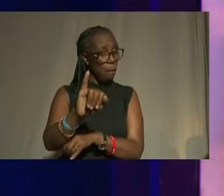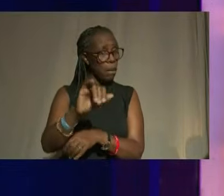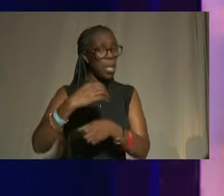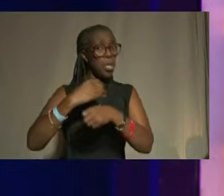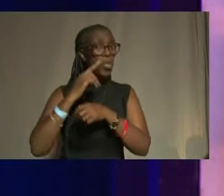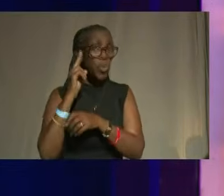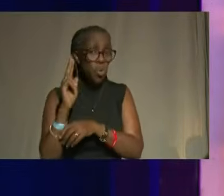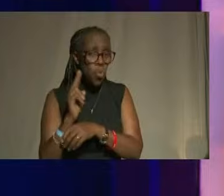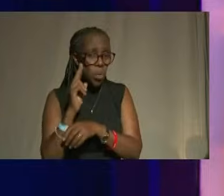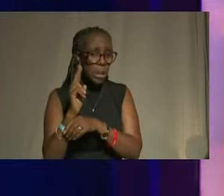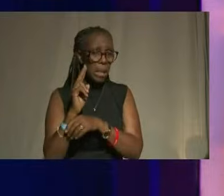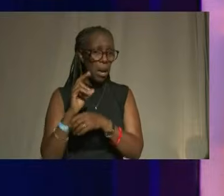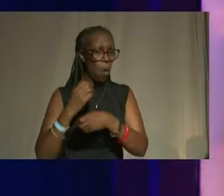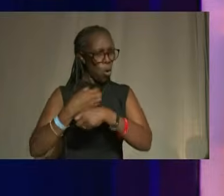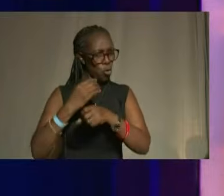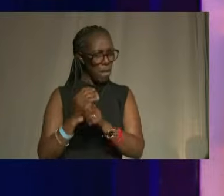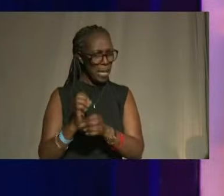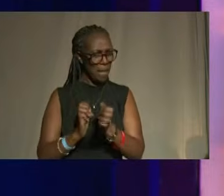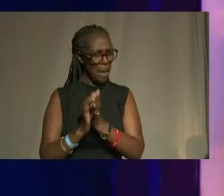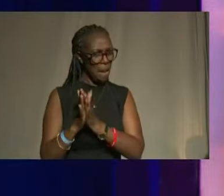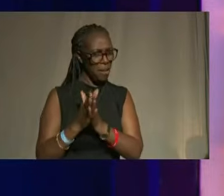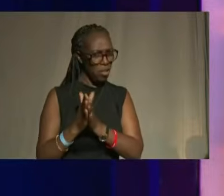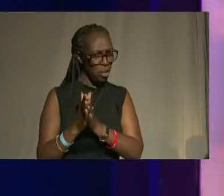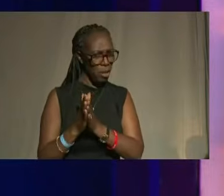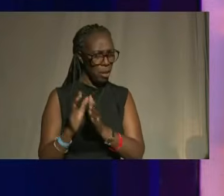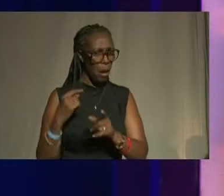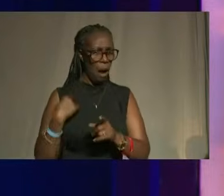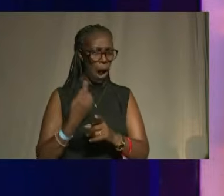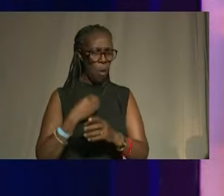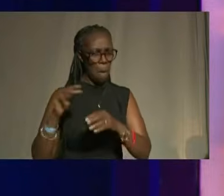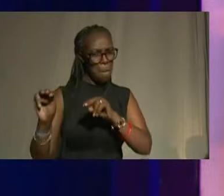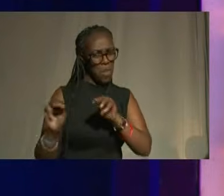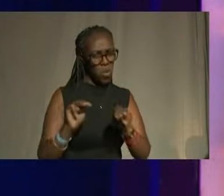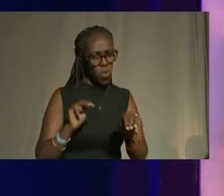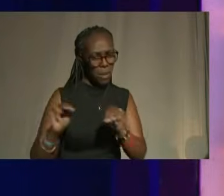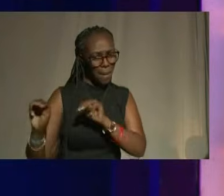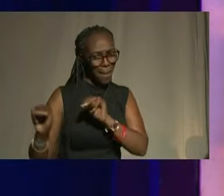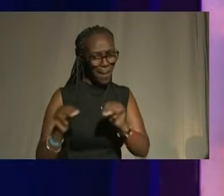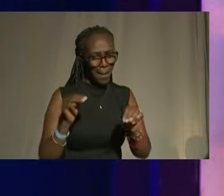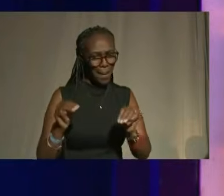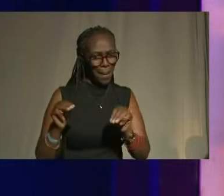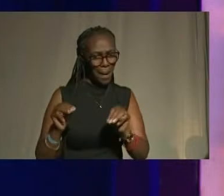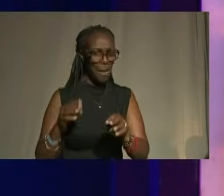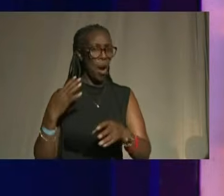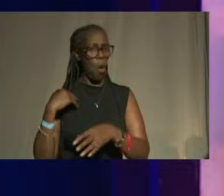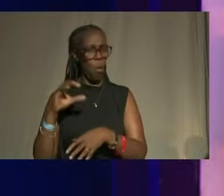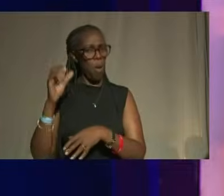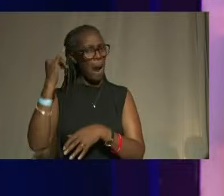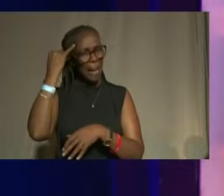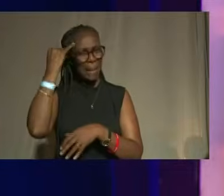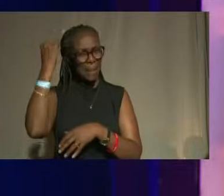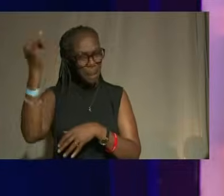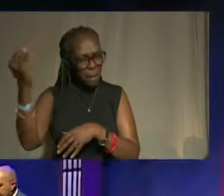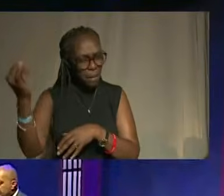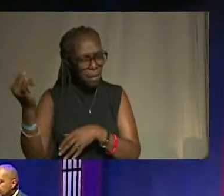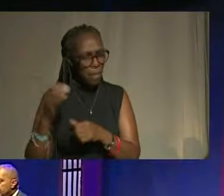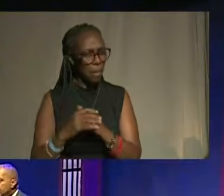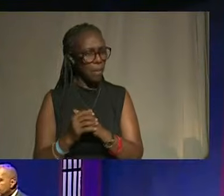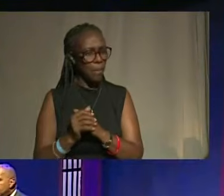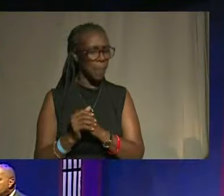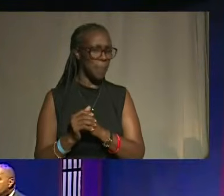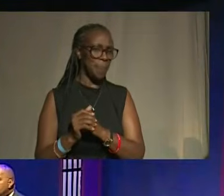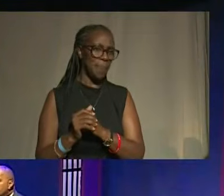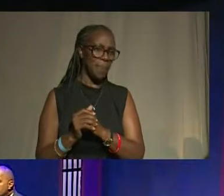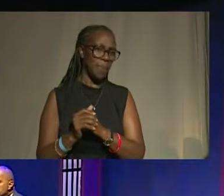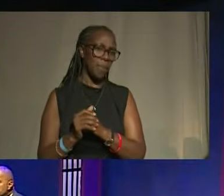our music, they're using our cultural ideas, and those are going into AI programs, and that's something we have to look at. Thank you. Rebuttal, Team